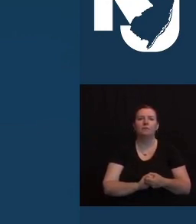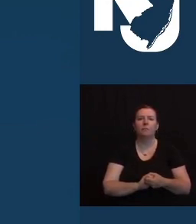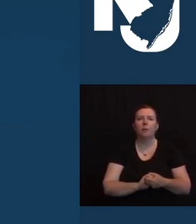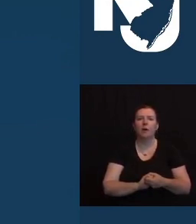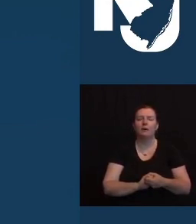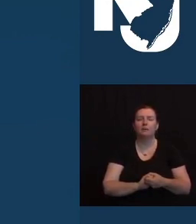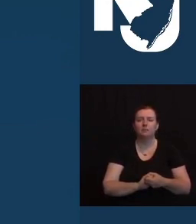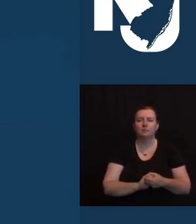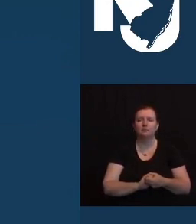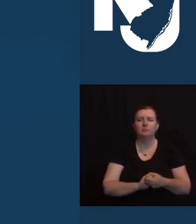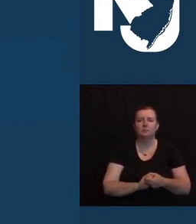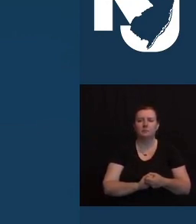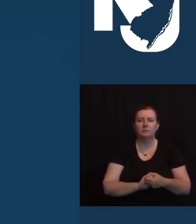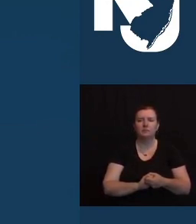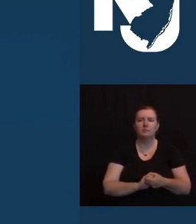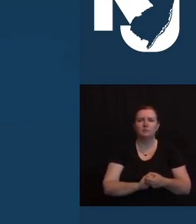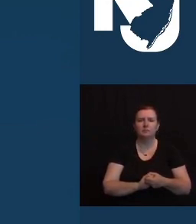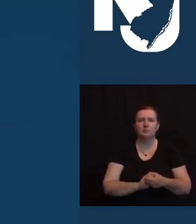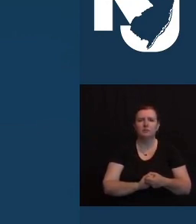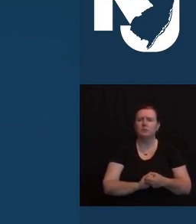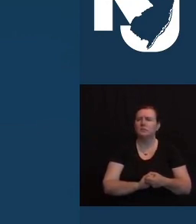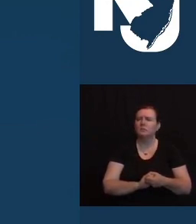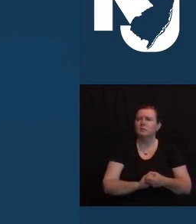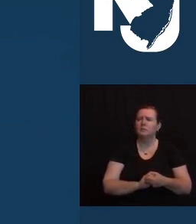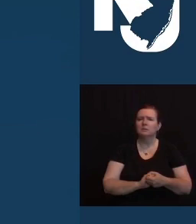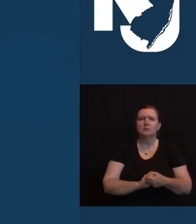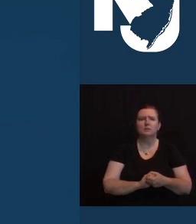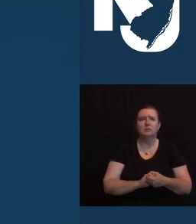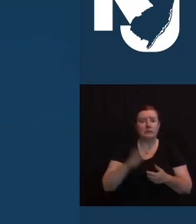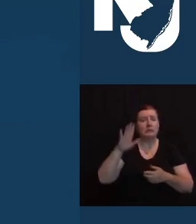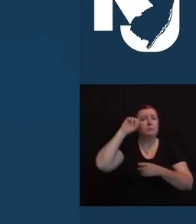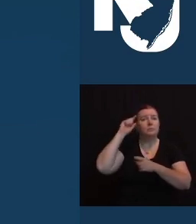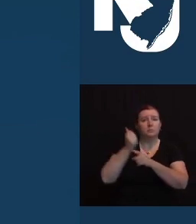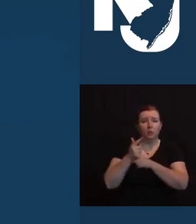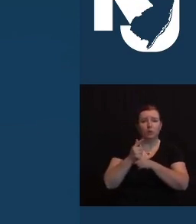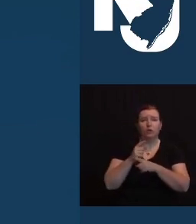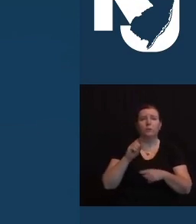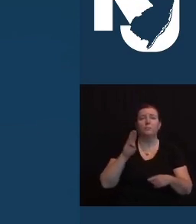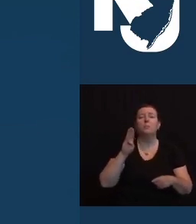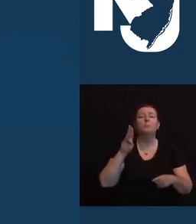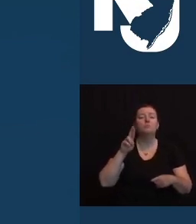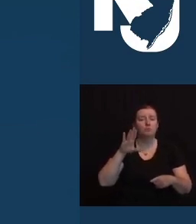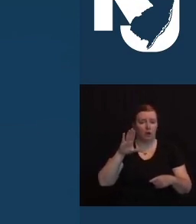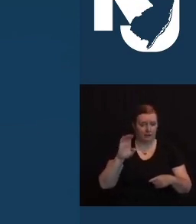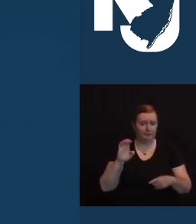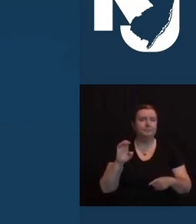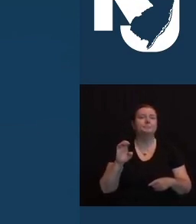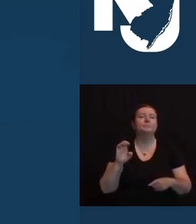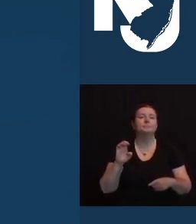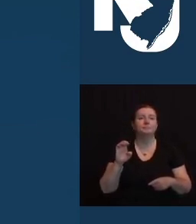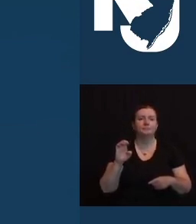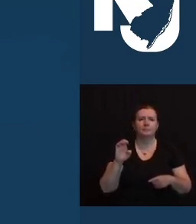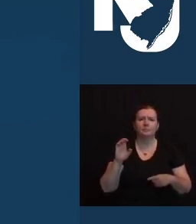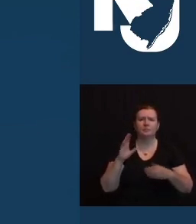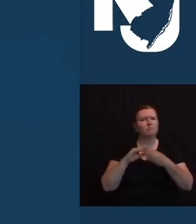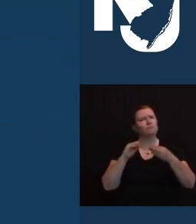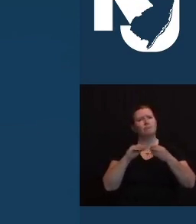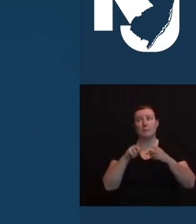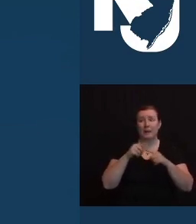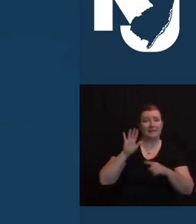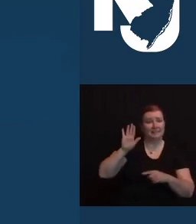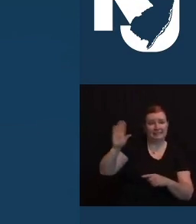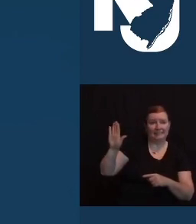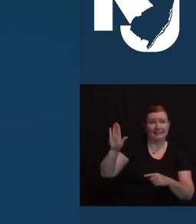at Island Beach State Park. His brother Bryce summed up his big brother simply as